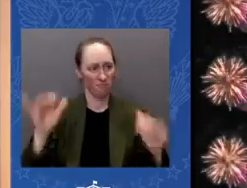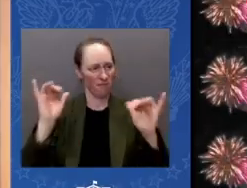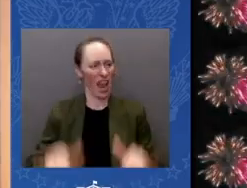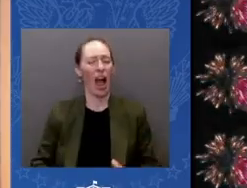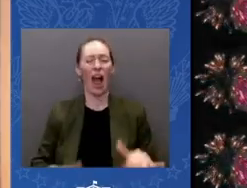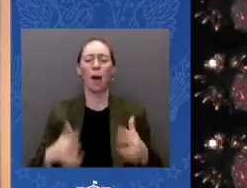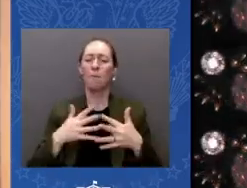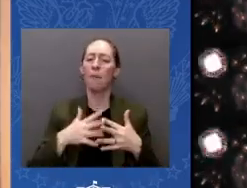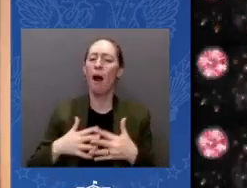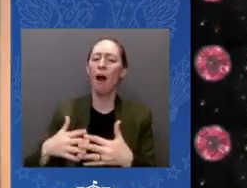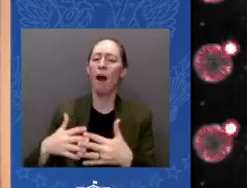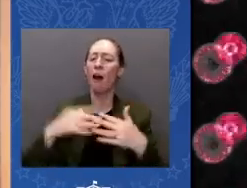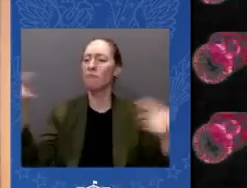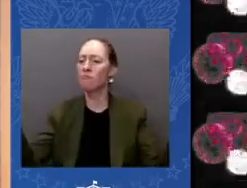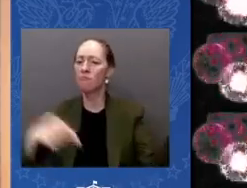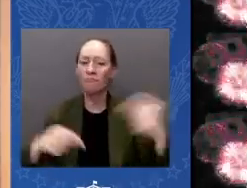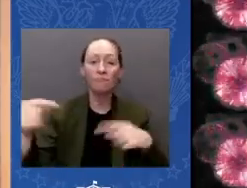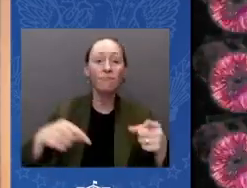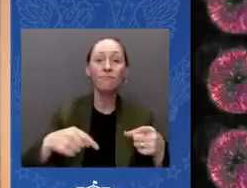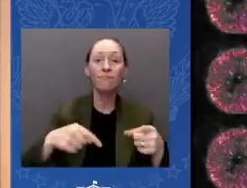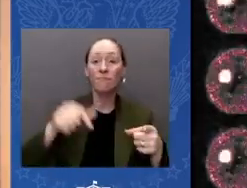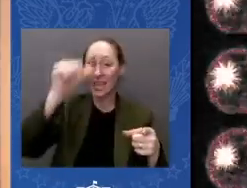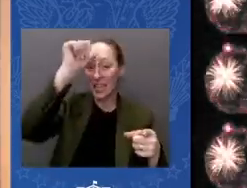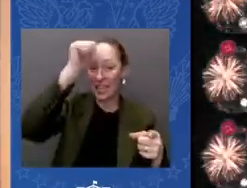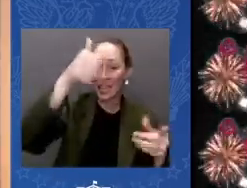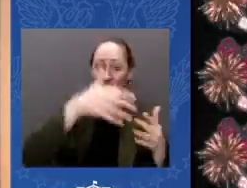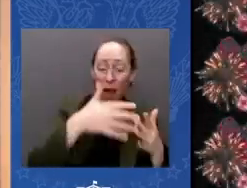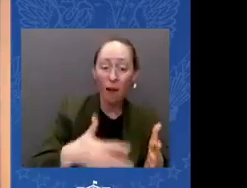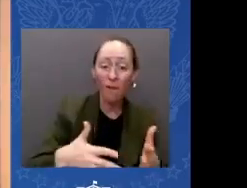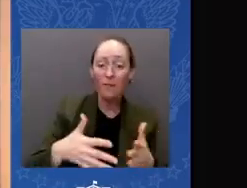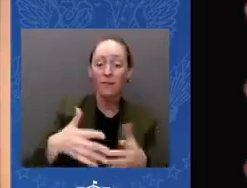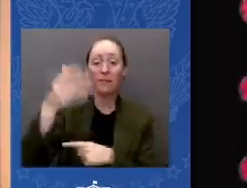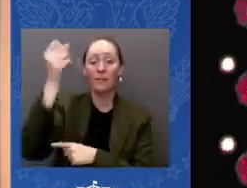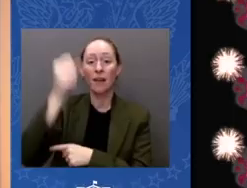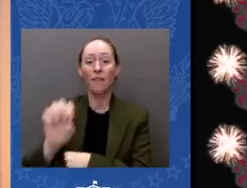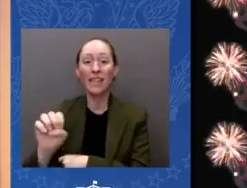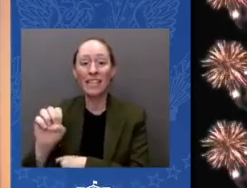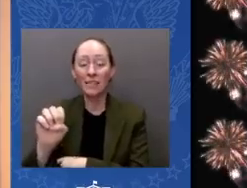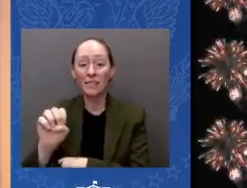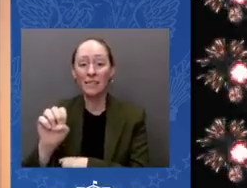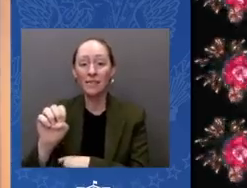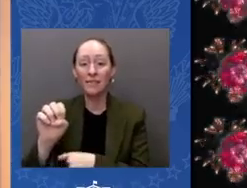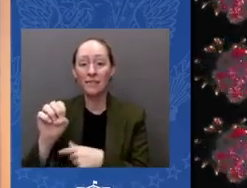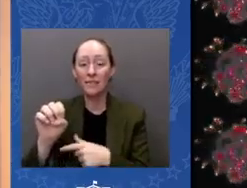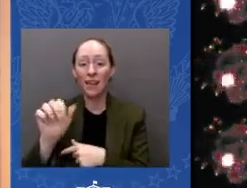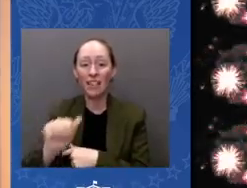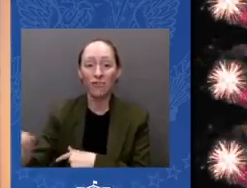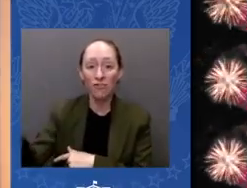why we're here today. You know, late November 2016, when one of the last events I